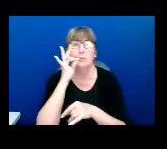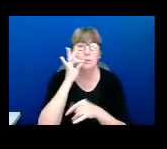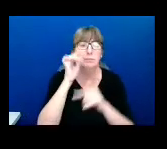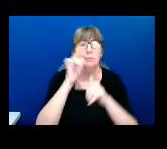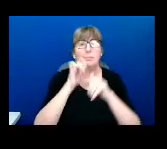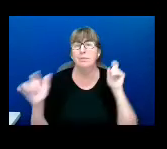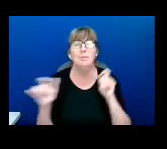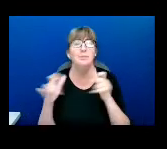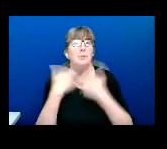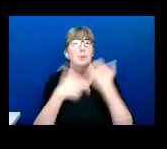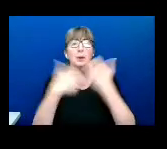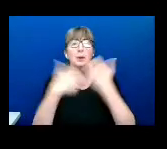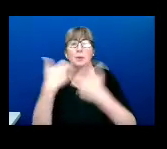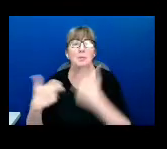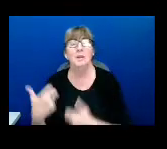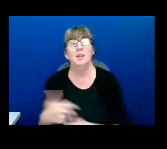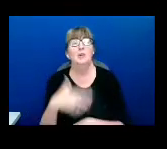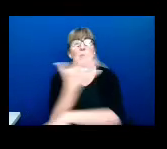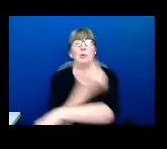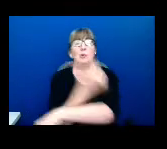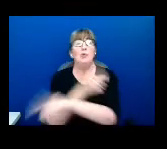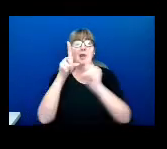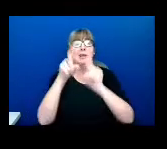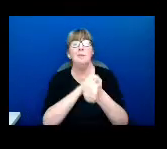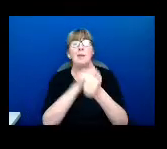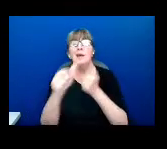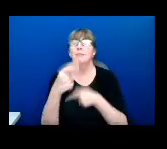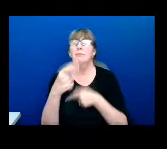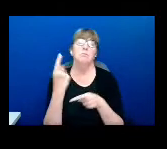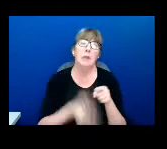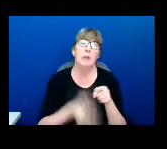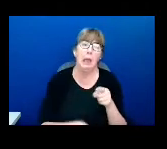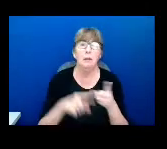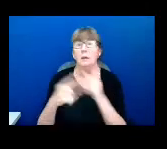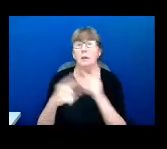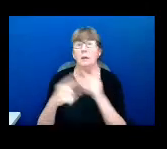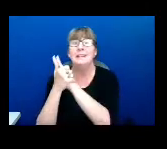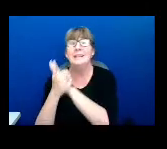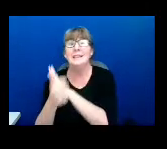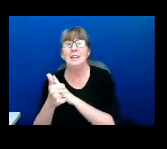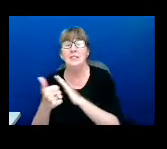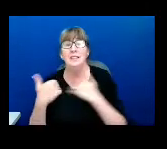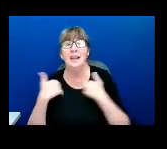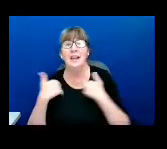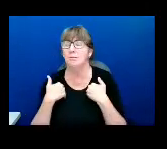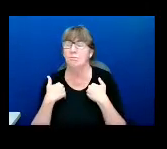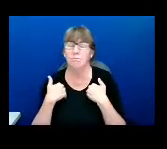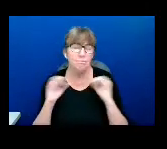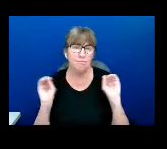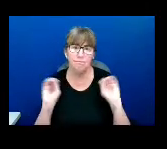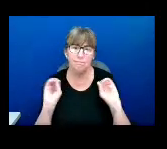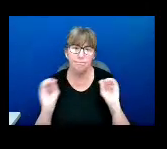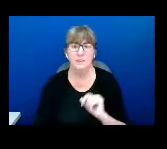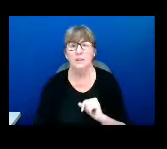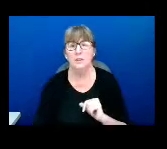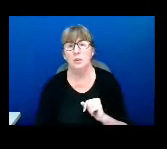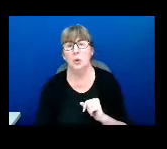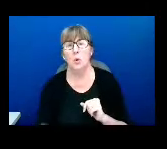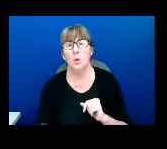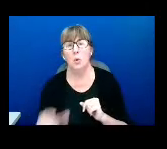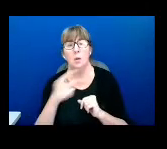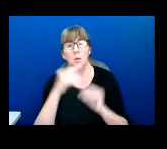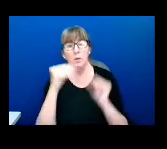test, and often they just cannot find people with the skill sets required. So by getting more kids out in